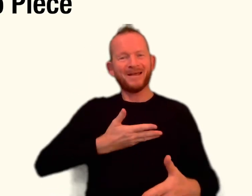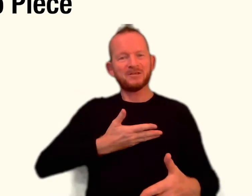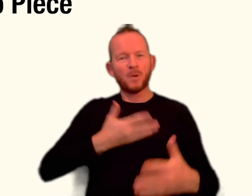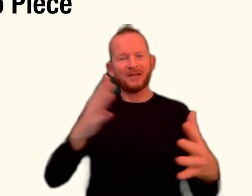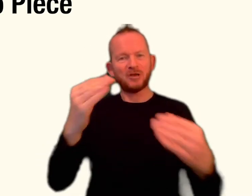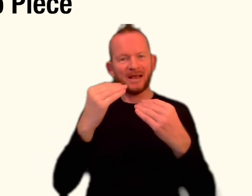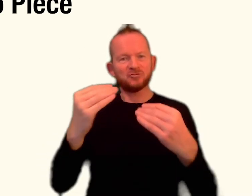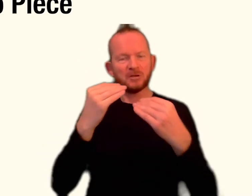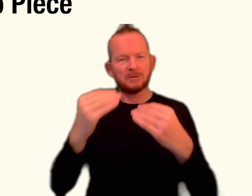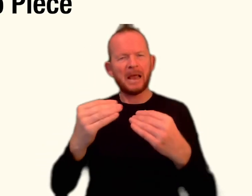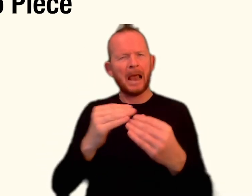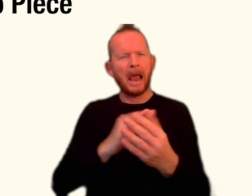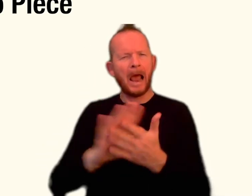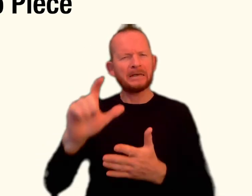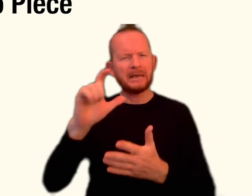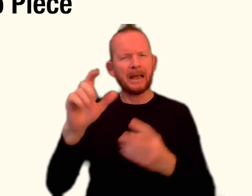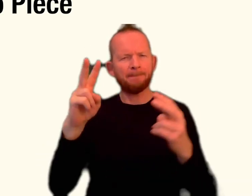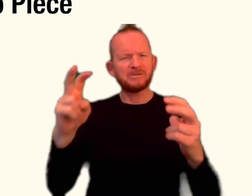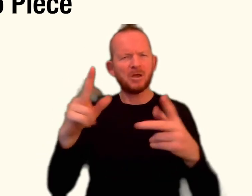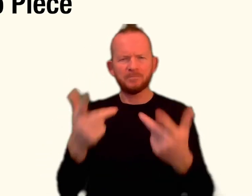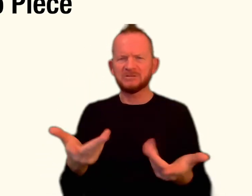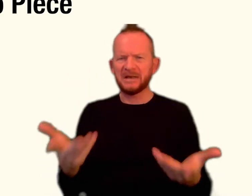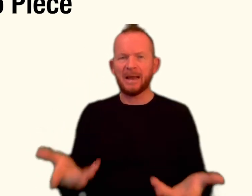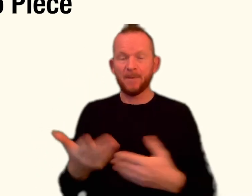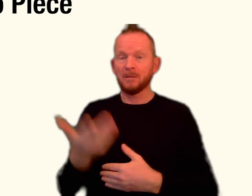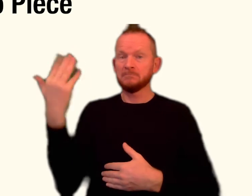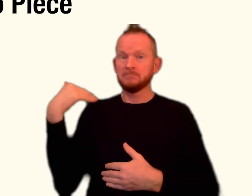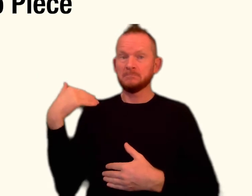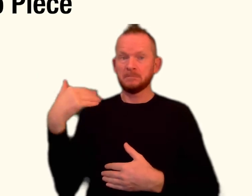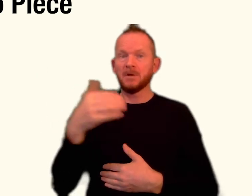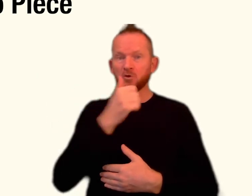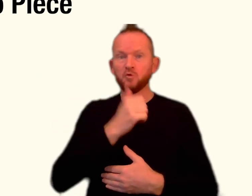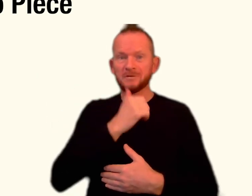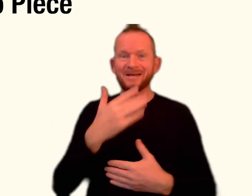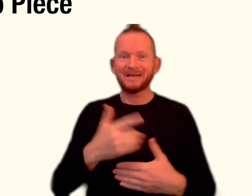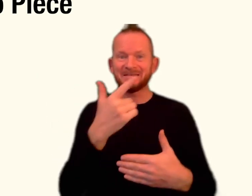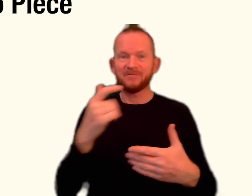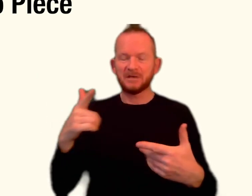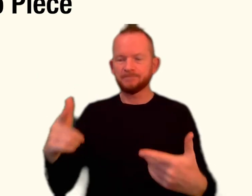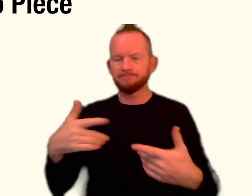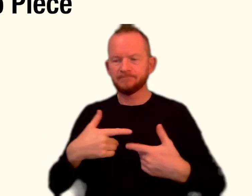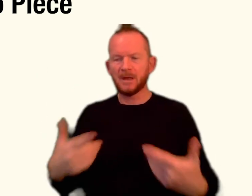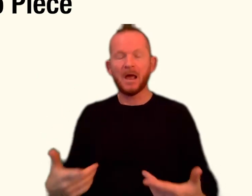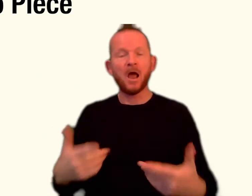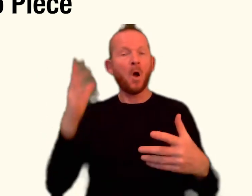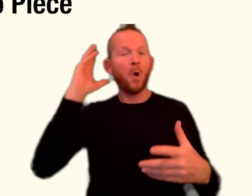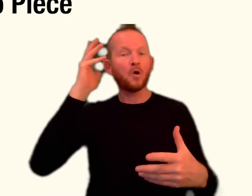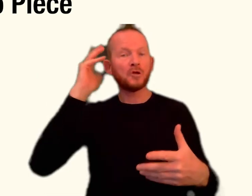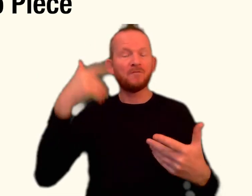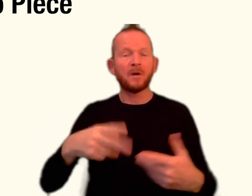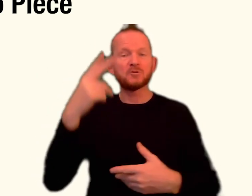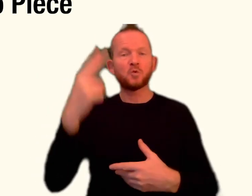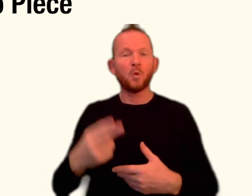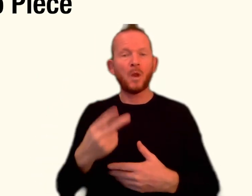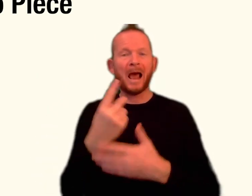handicap today, but this was still being used in 1970. The audio is playing from a school isolation booth.